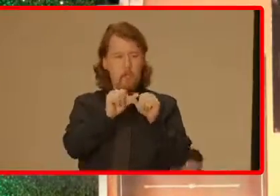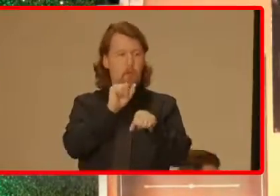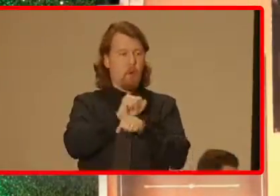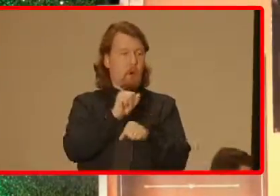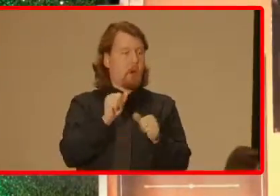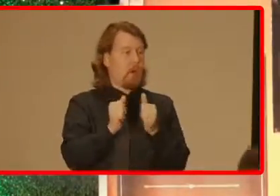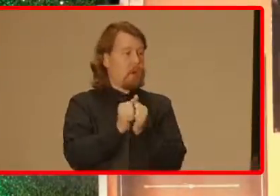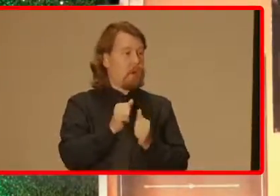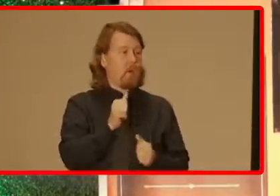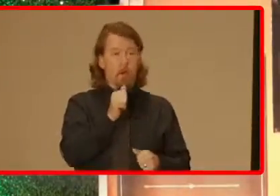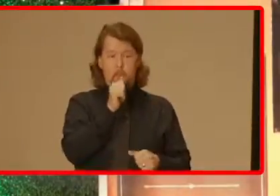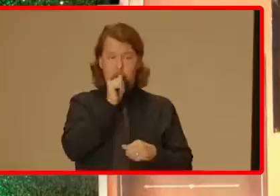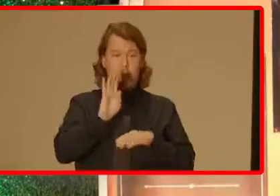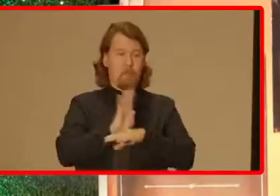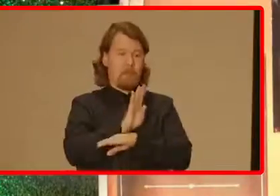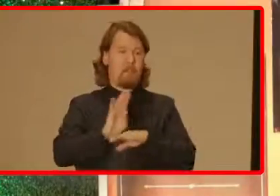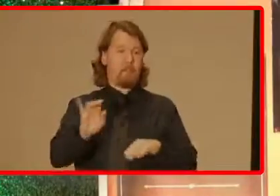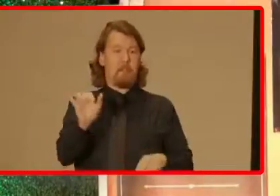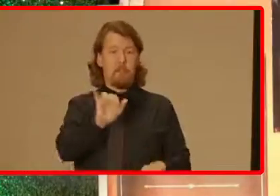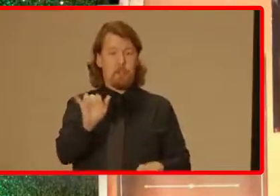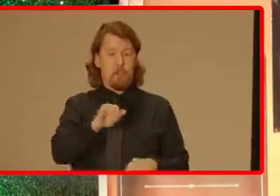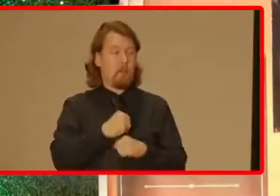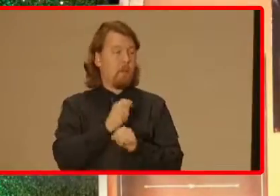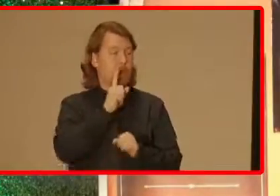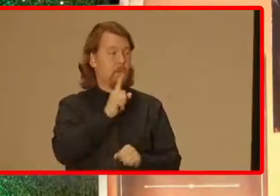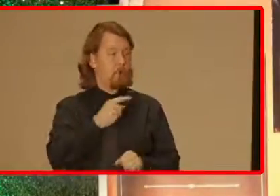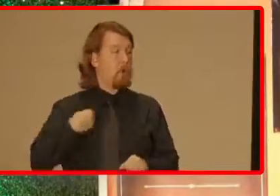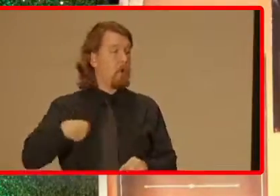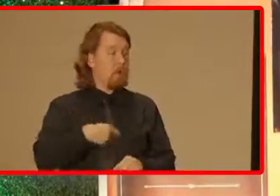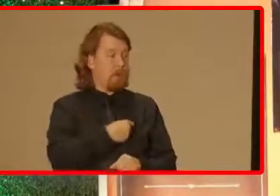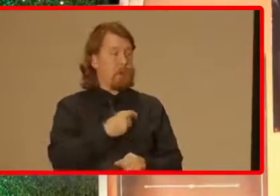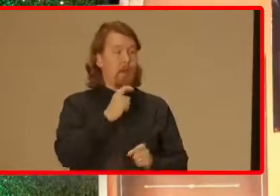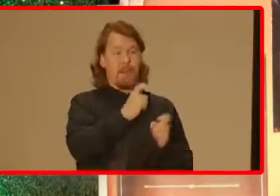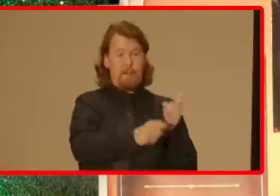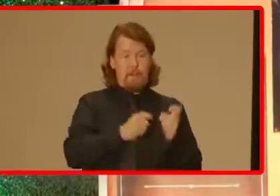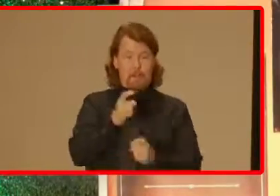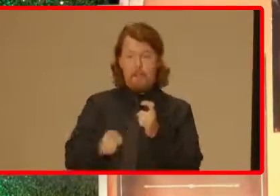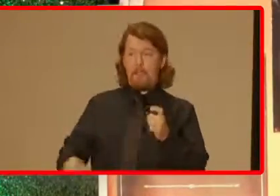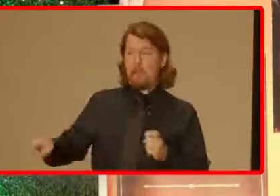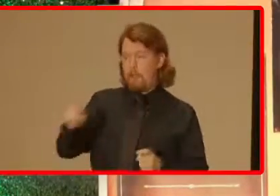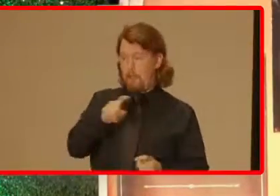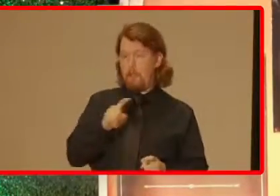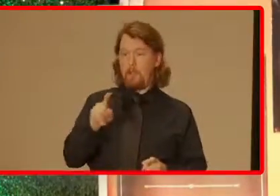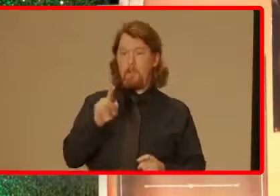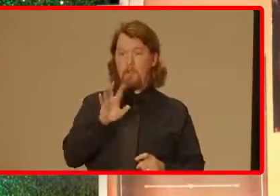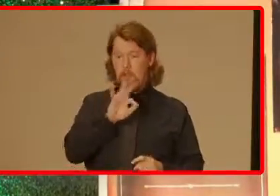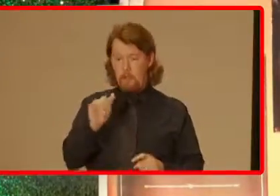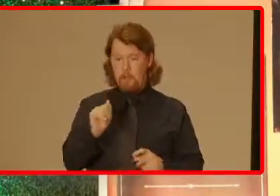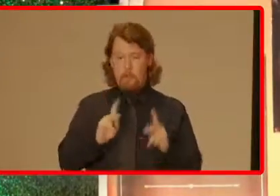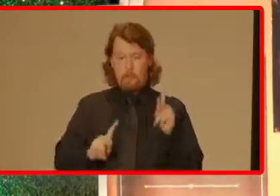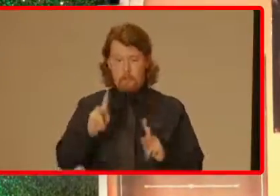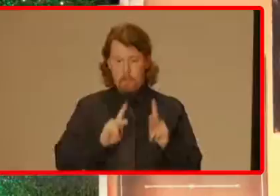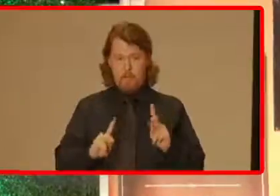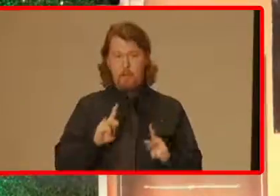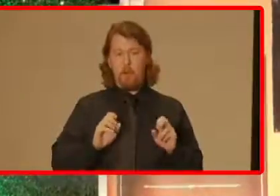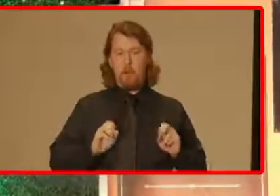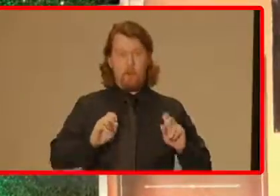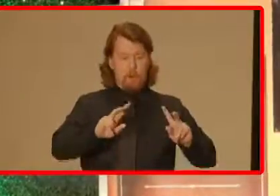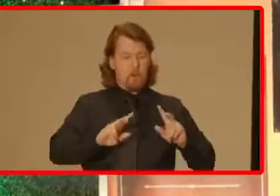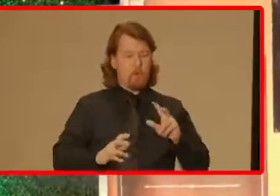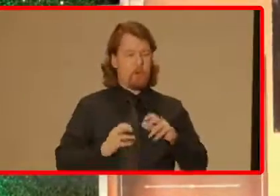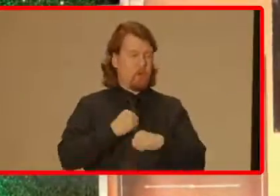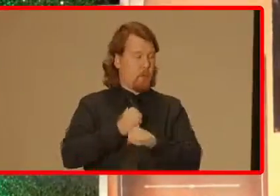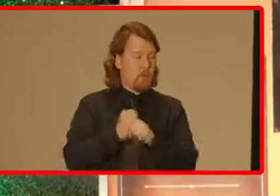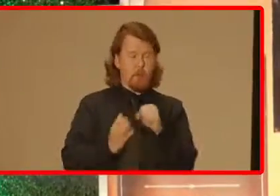the private sector to make sure that we are giving these Floridians opportunities to make the most of their